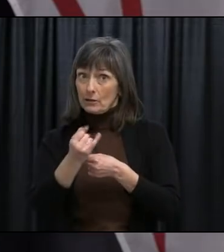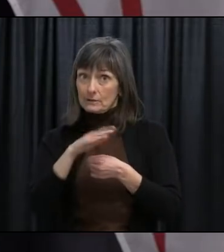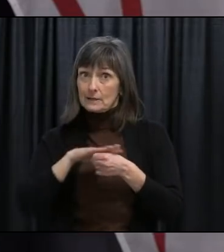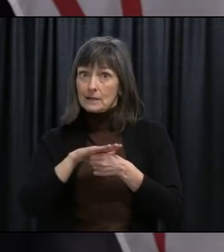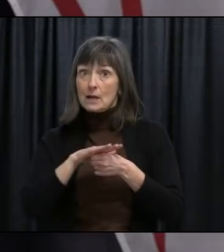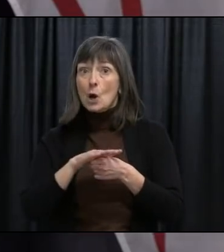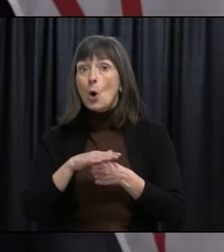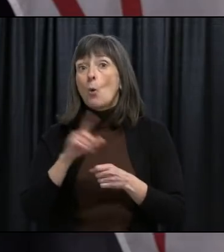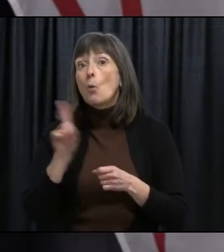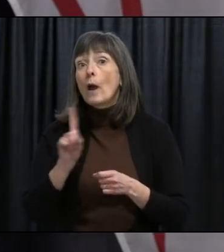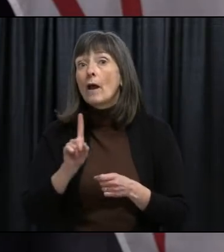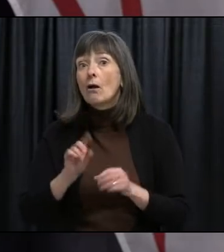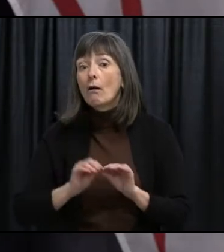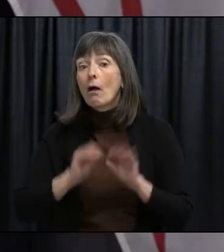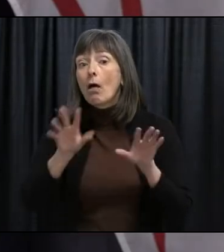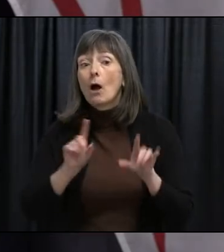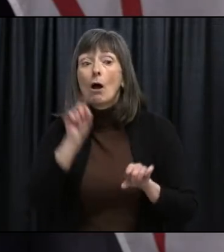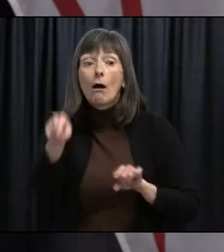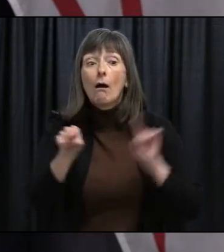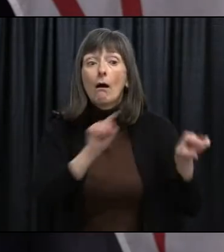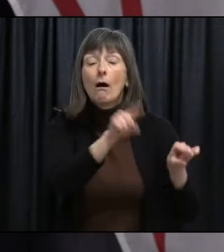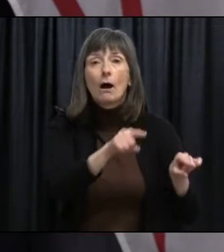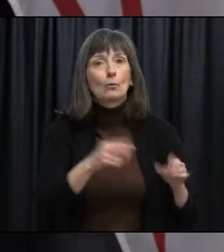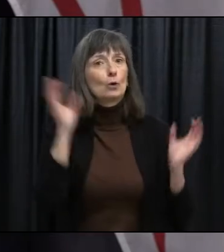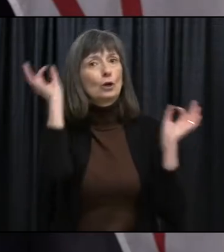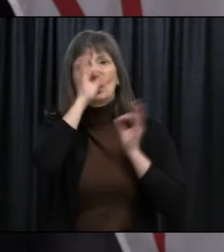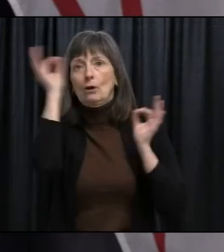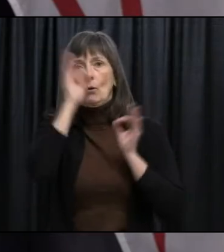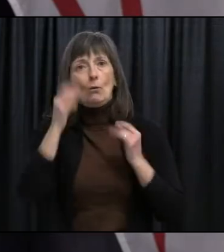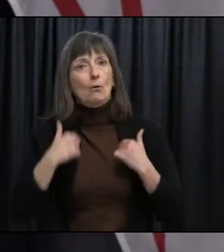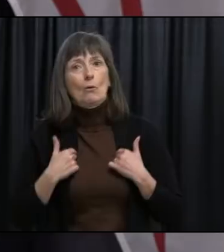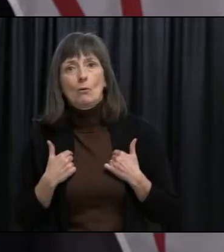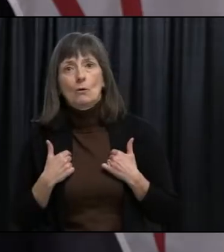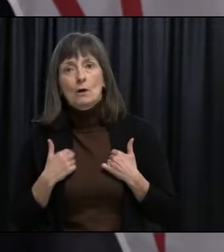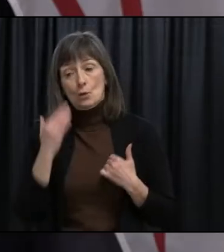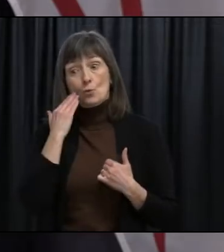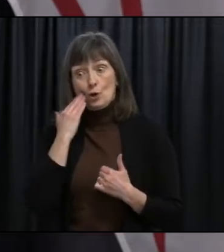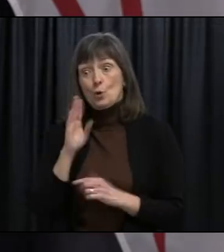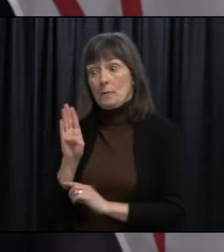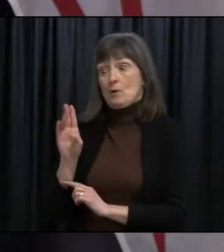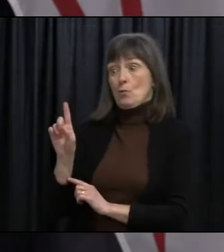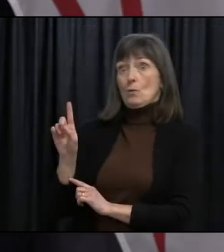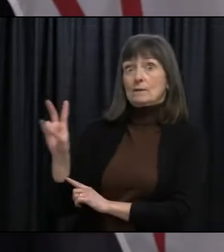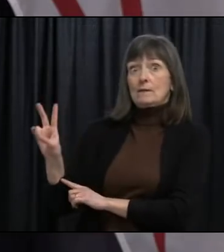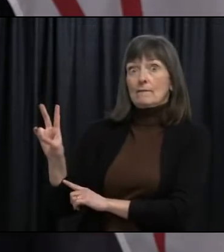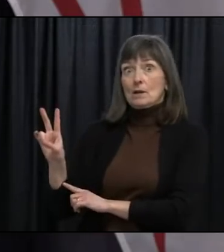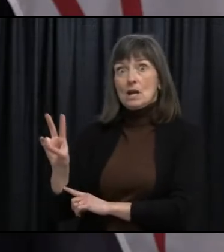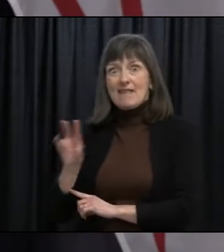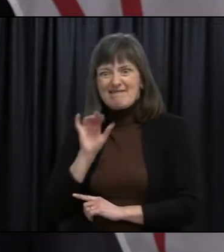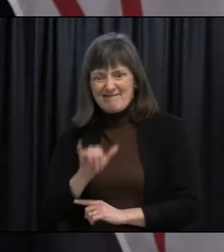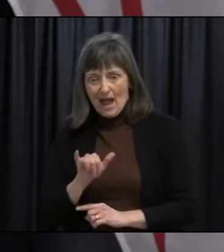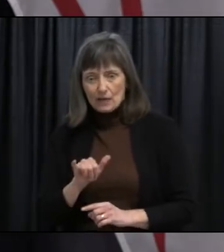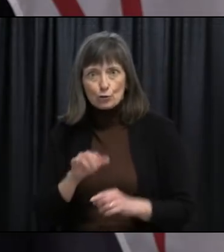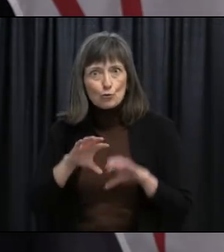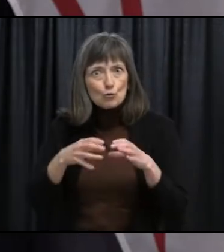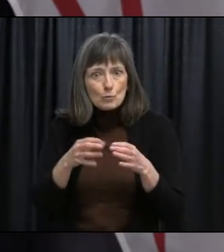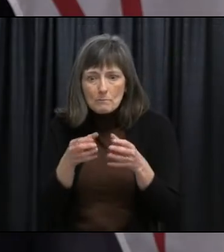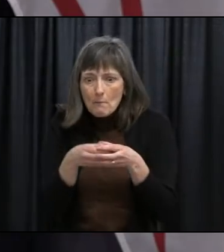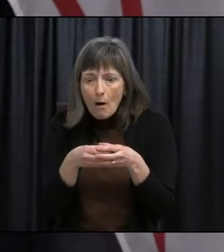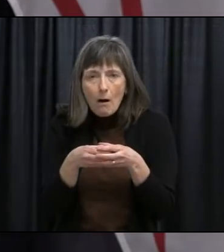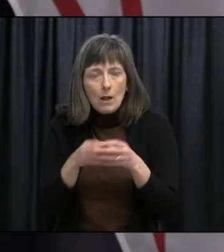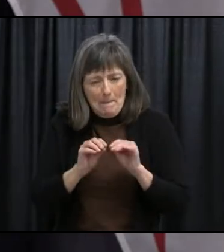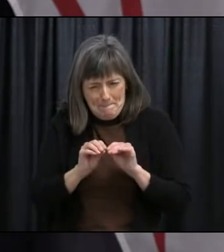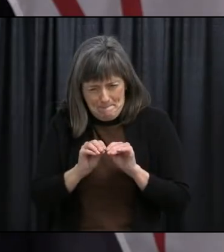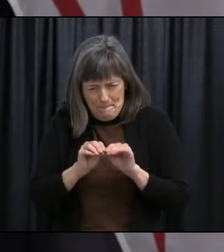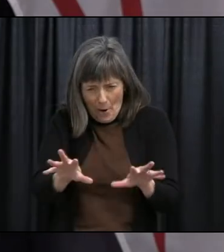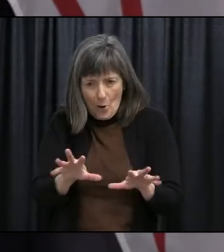not know how wide that transmission was. We knew how quickly this virus was spreading through the group of people that we had here in town,